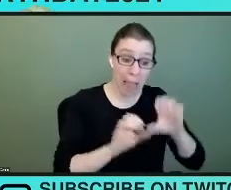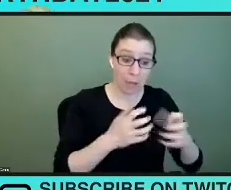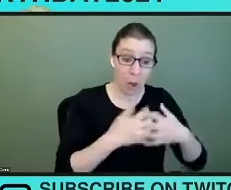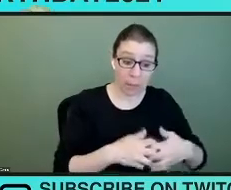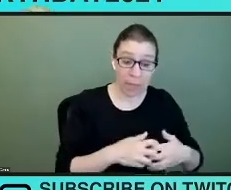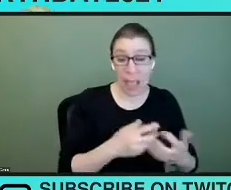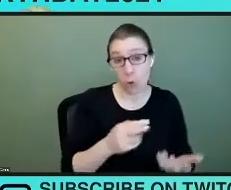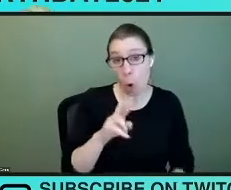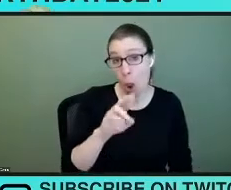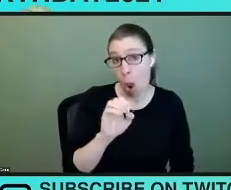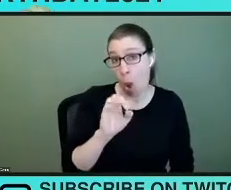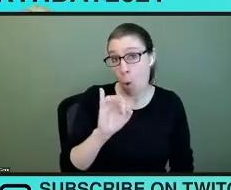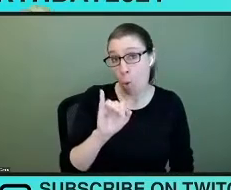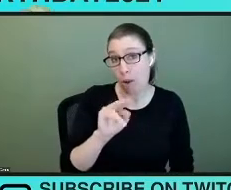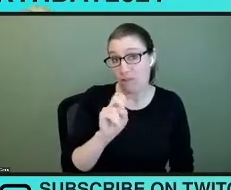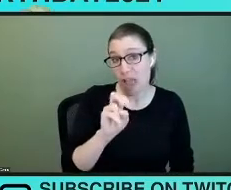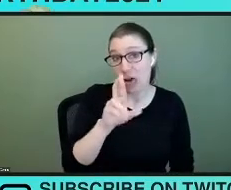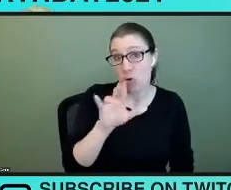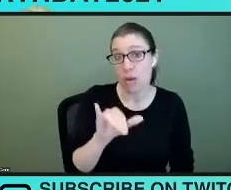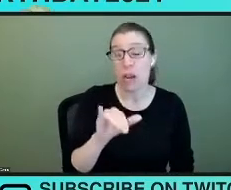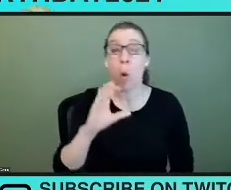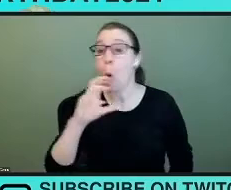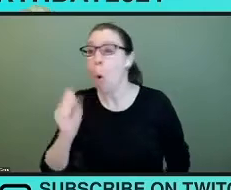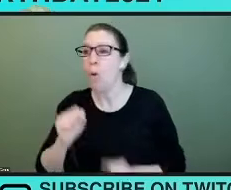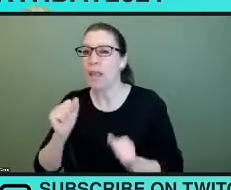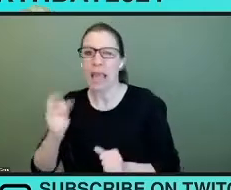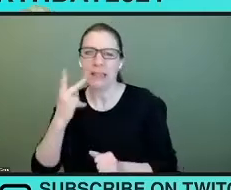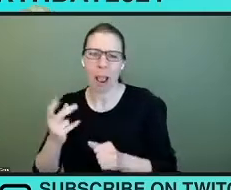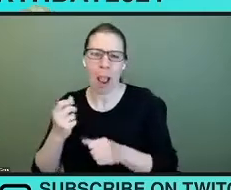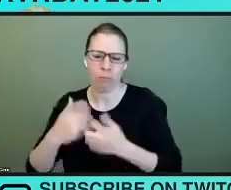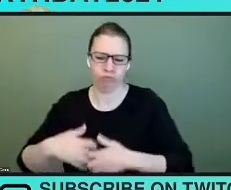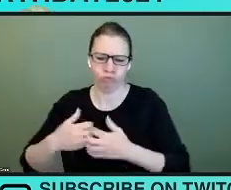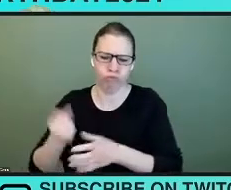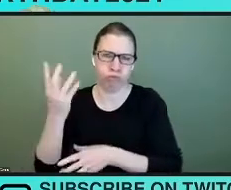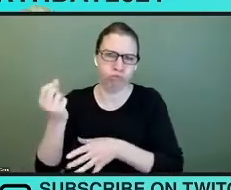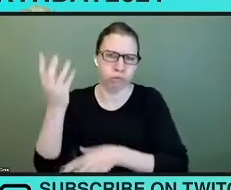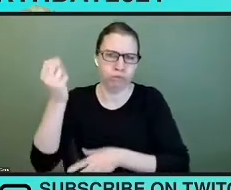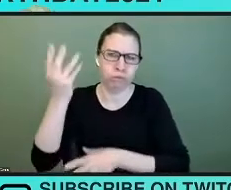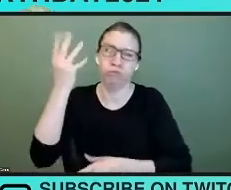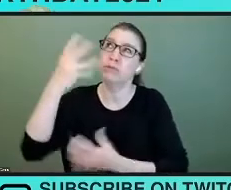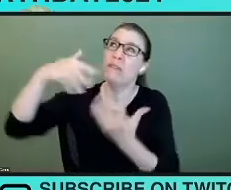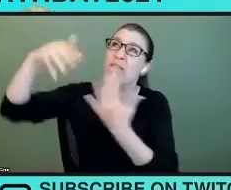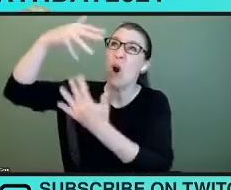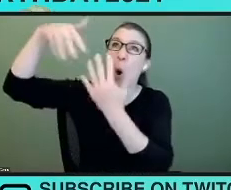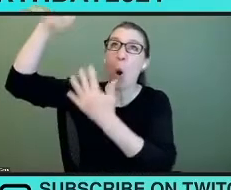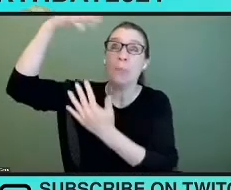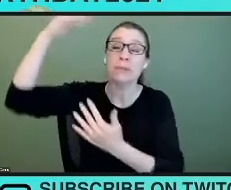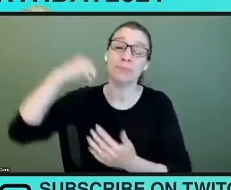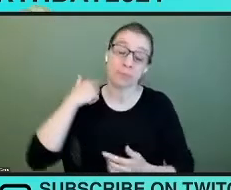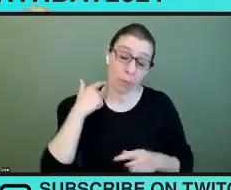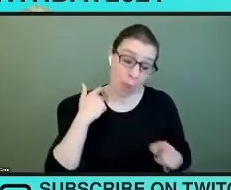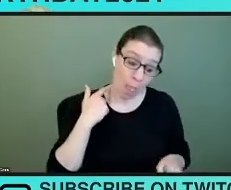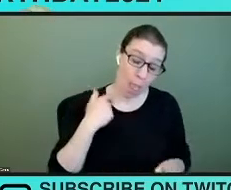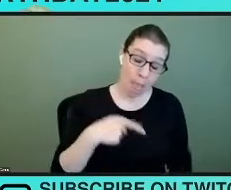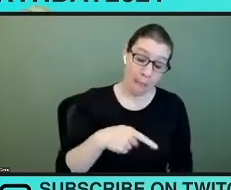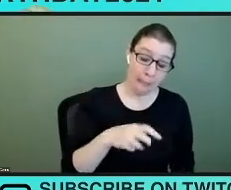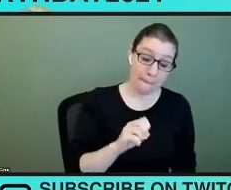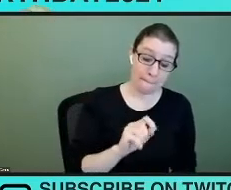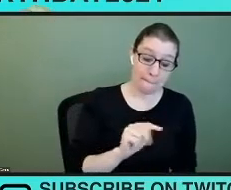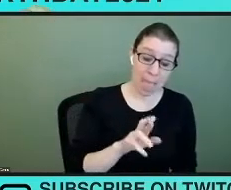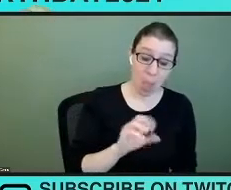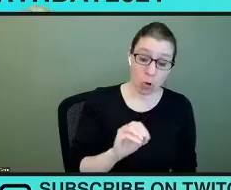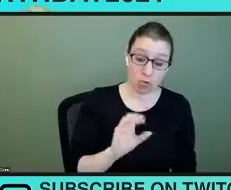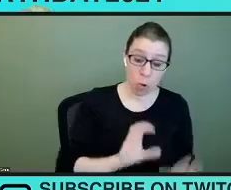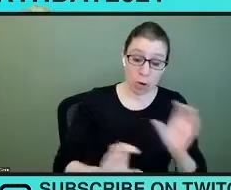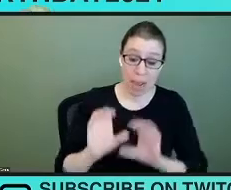those like fumes coming from the top and whatnot. So in those petrochemical plants is where the bulk chemical processes happen, and that's